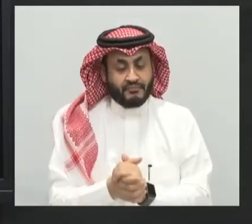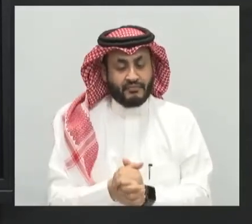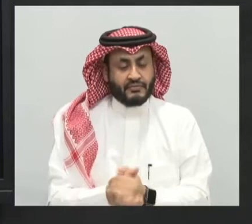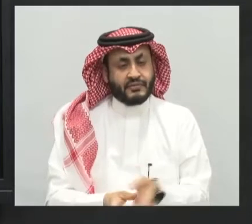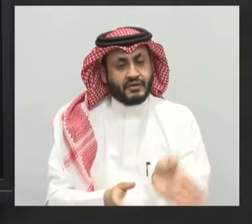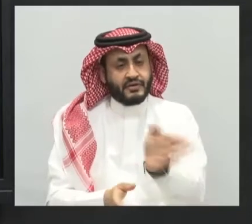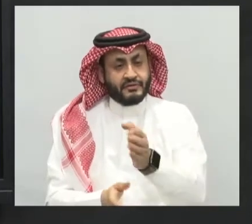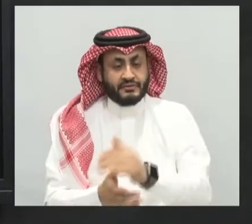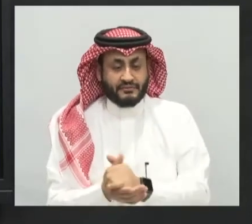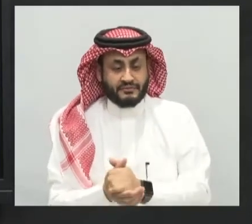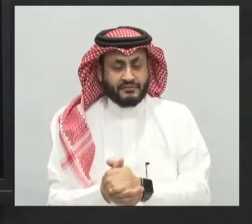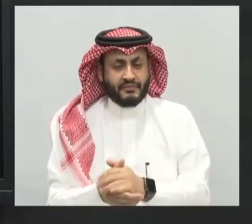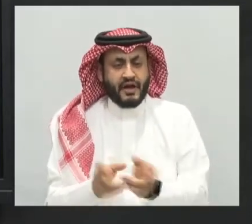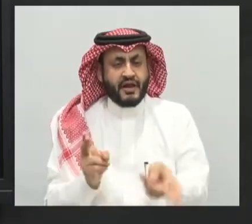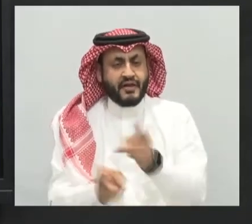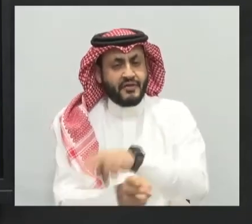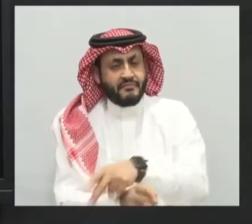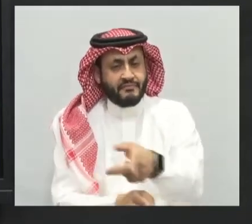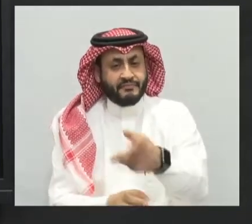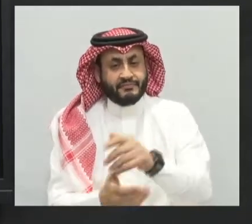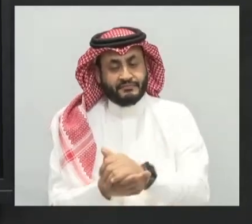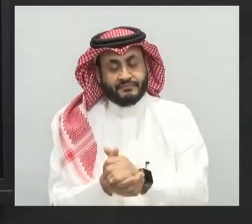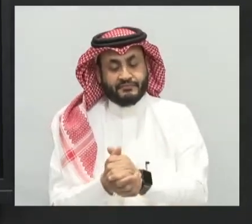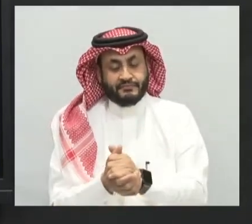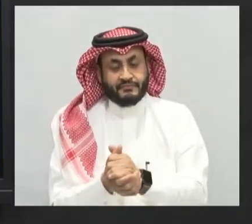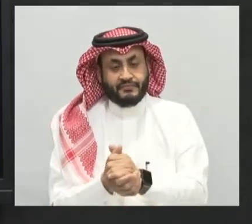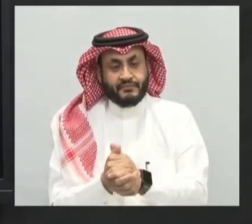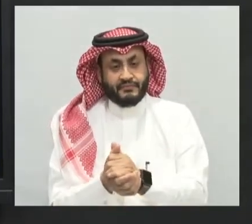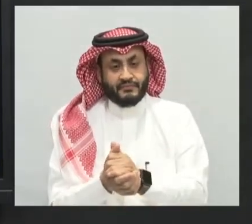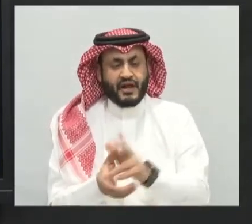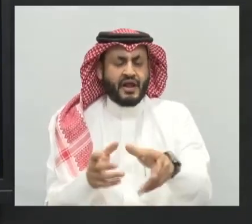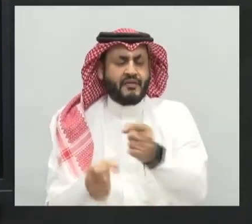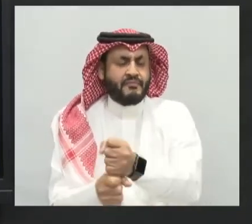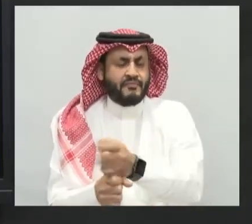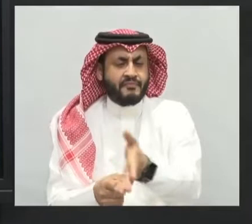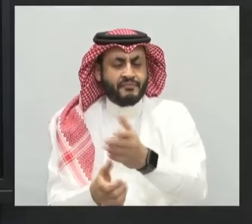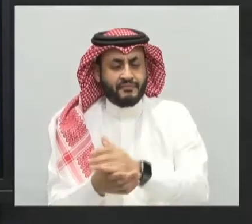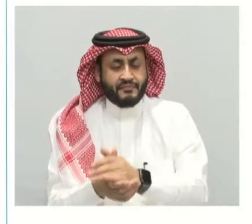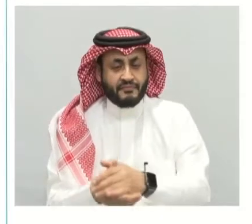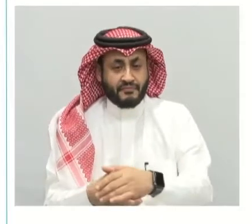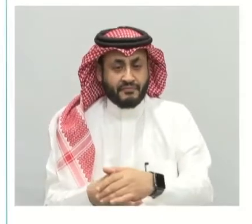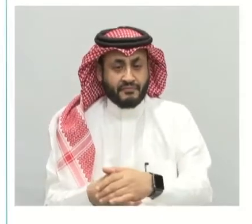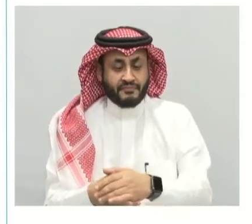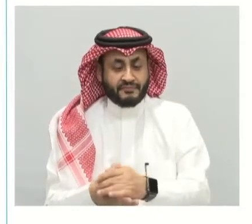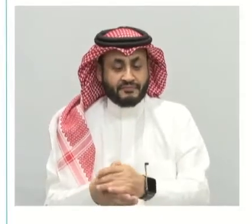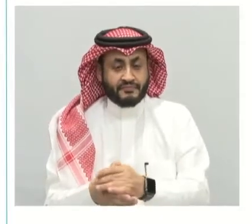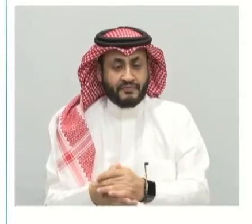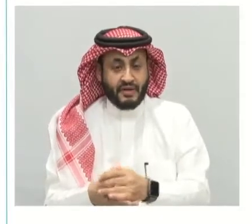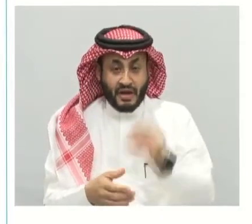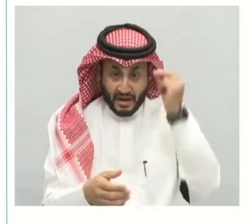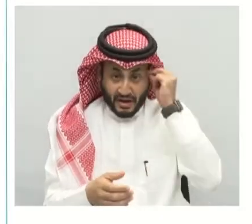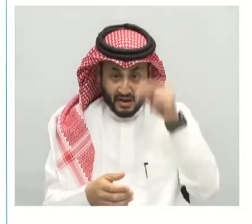other other way around, if there is something that you can do, you would say, I can't play football today.